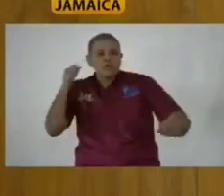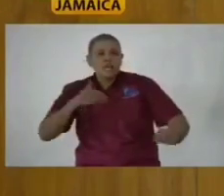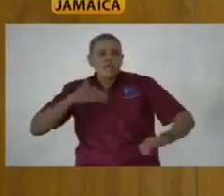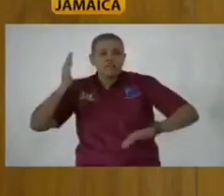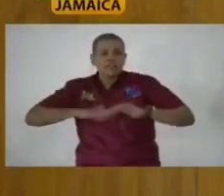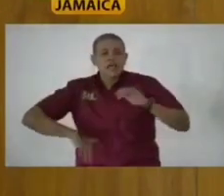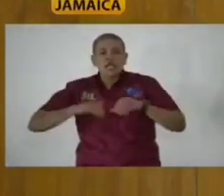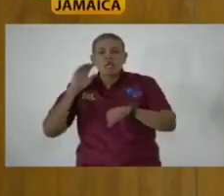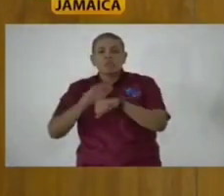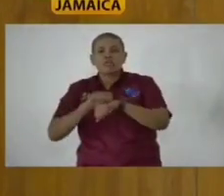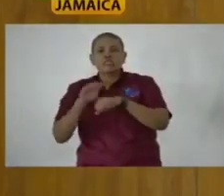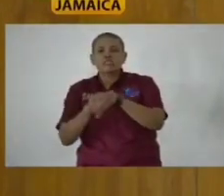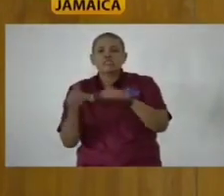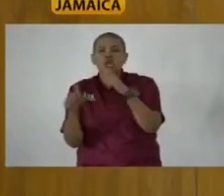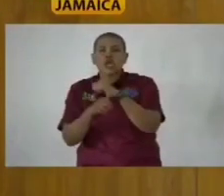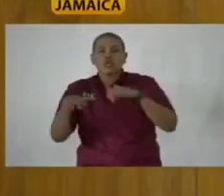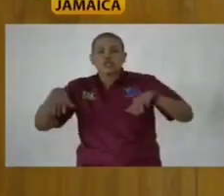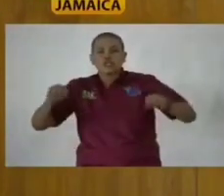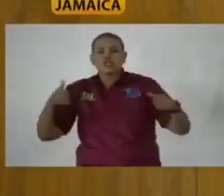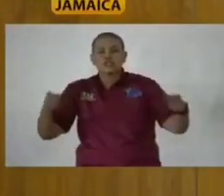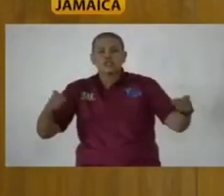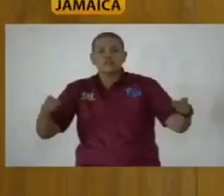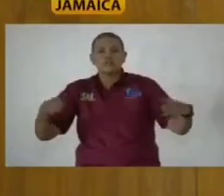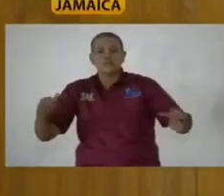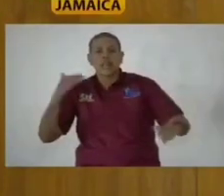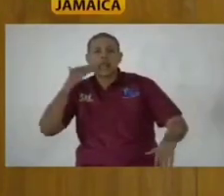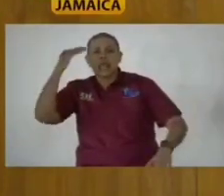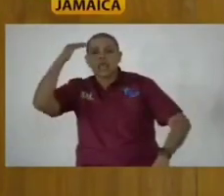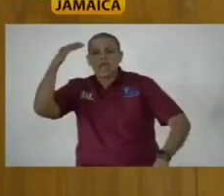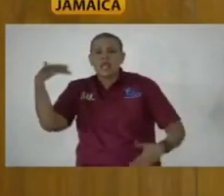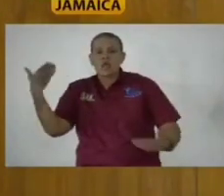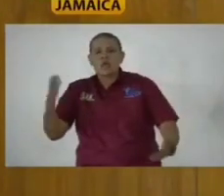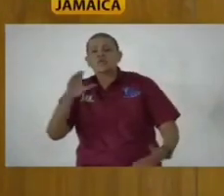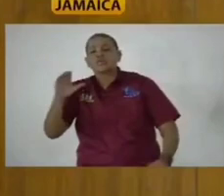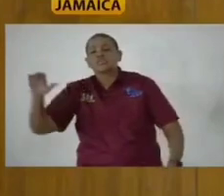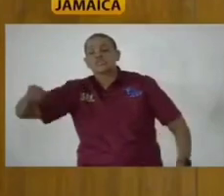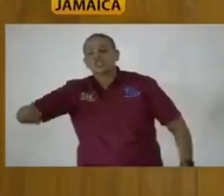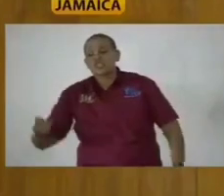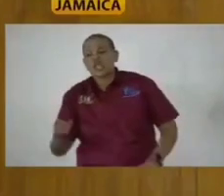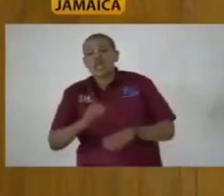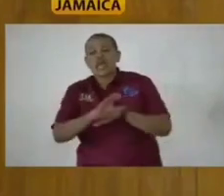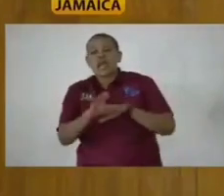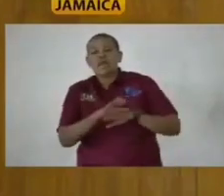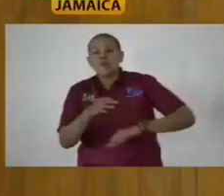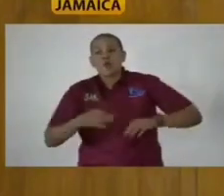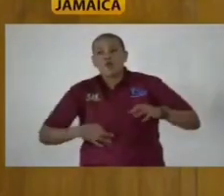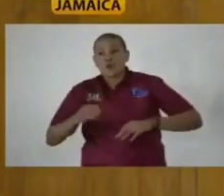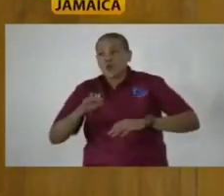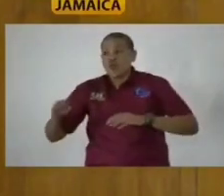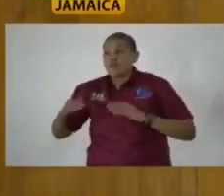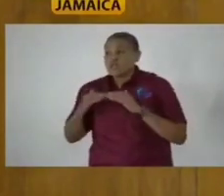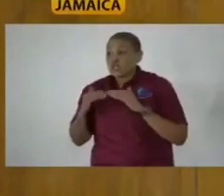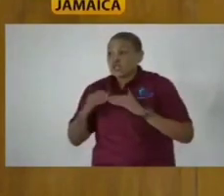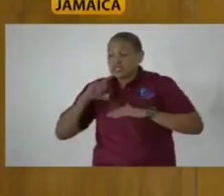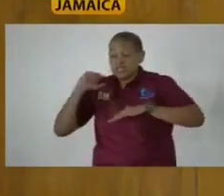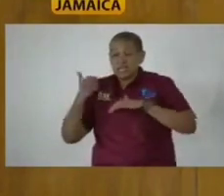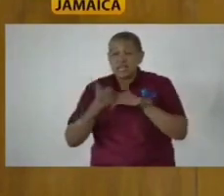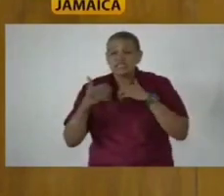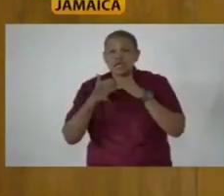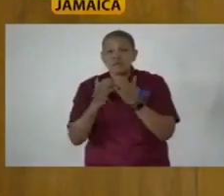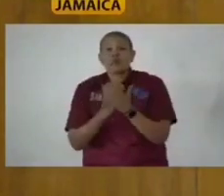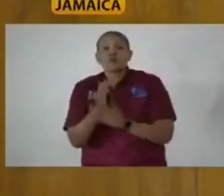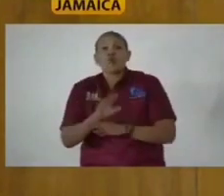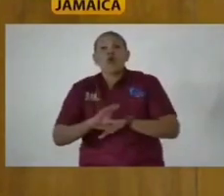the British monarch as a head of state, and moving to the CCJ, the Caribbean Court of Justice, established by